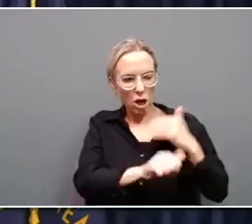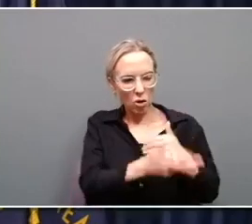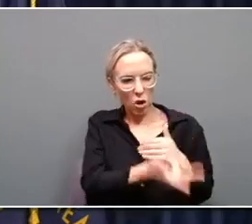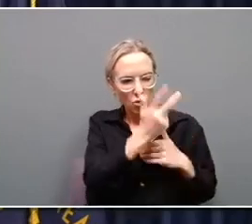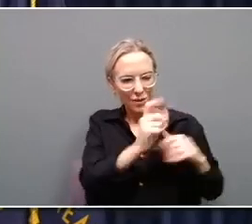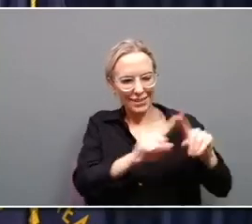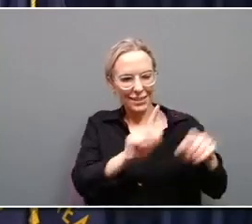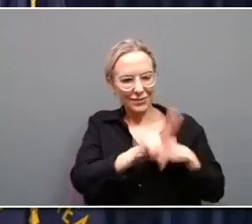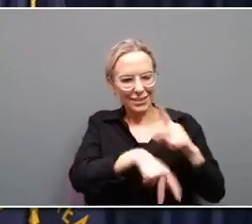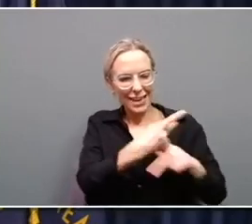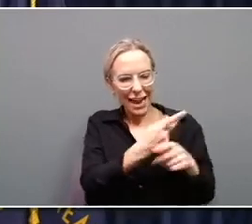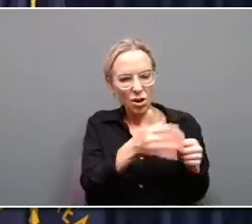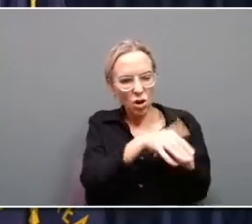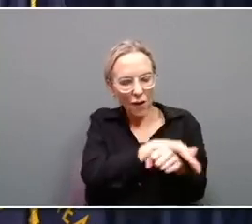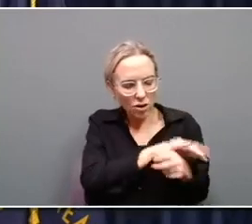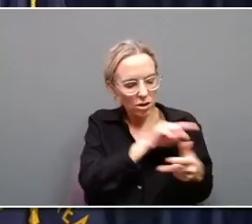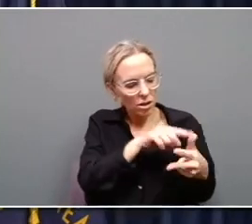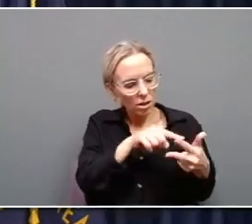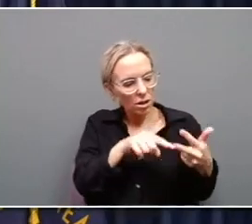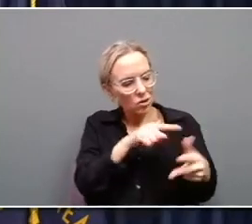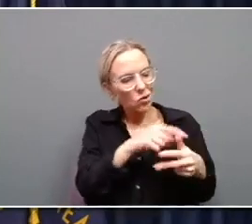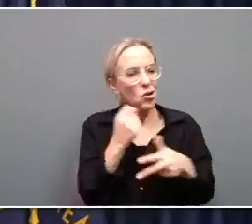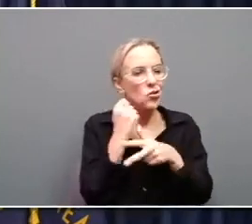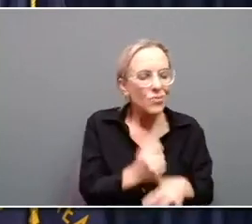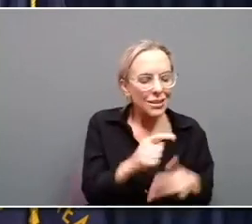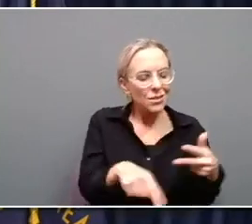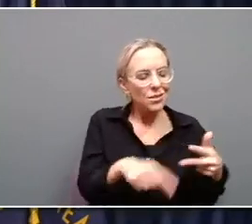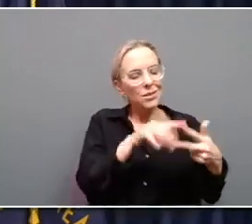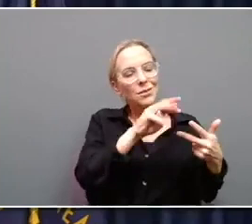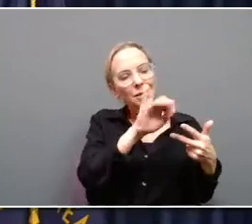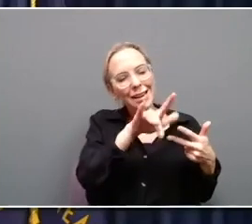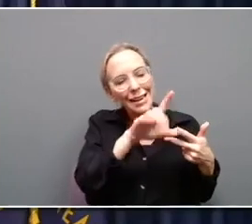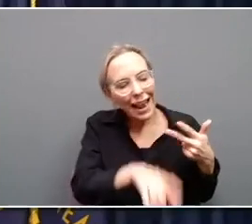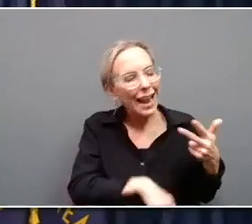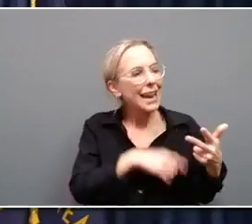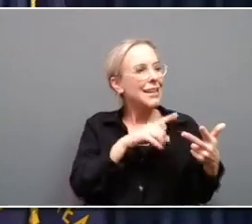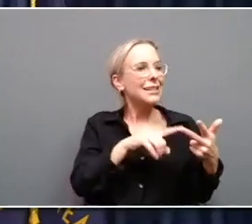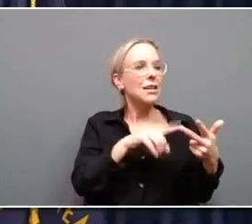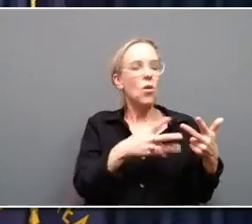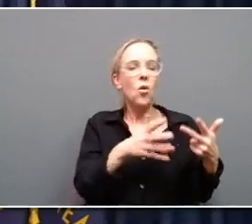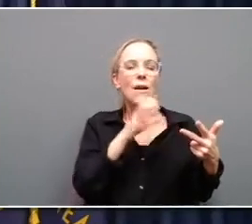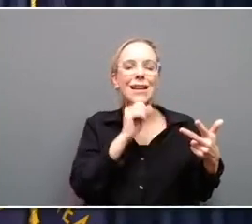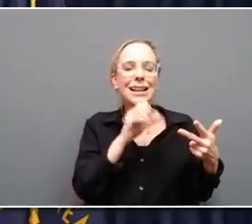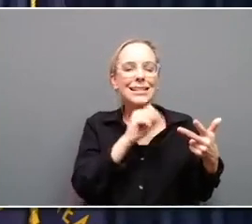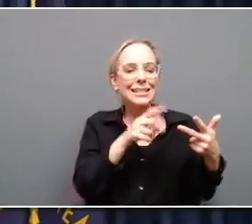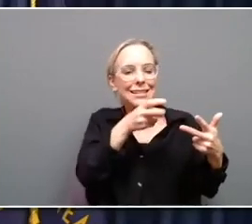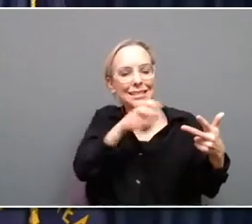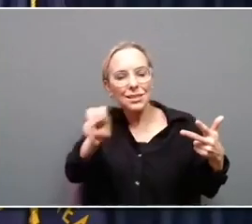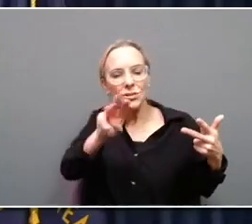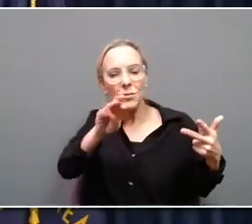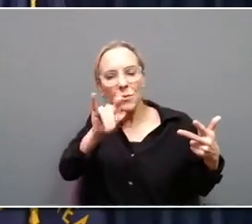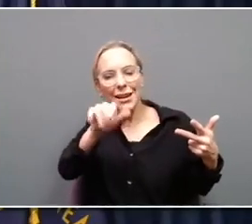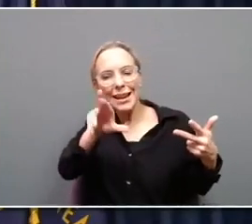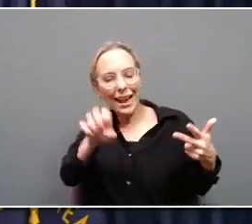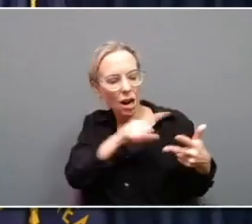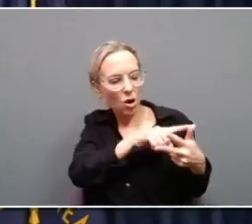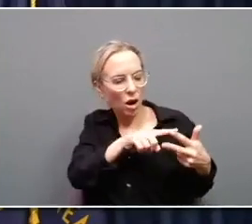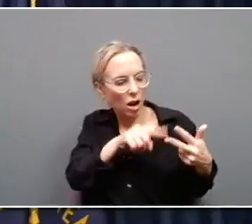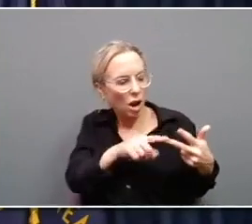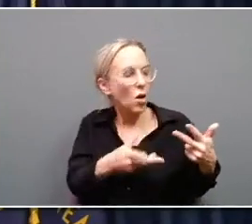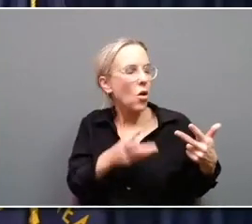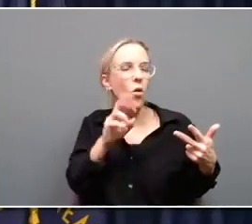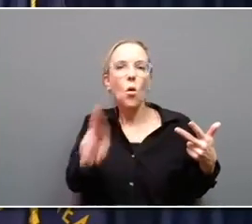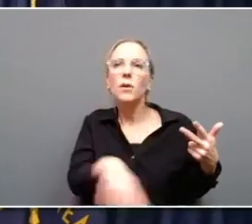coverage, whether it's traditional Medicaid, whether they've aged into Medicare, or whether it's a